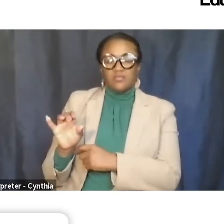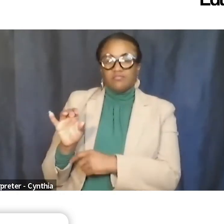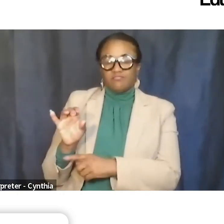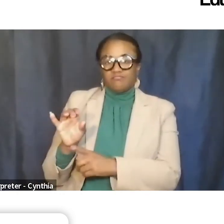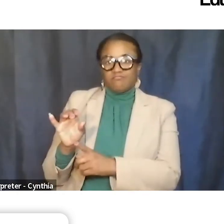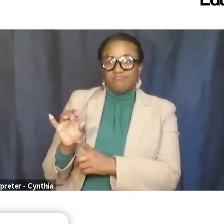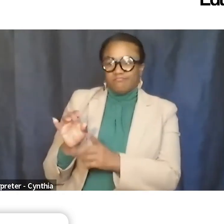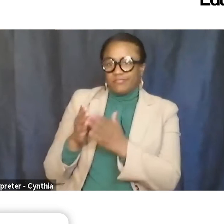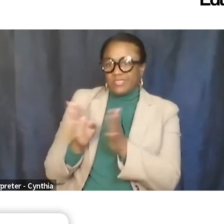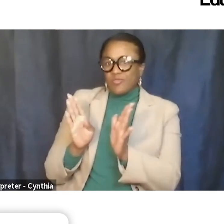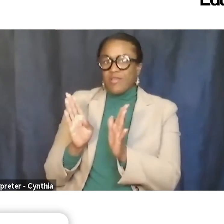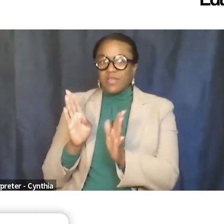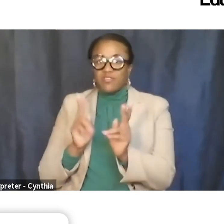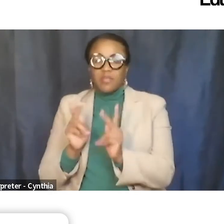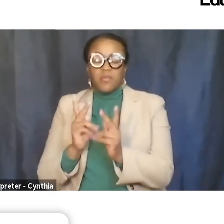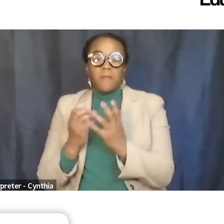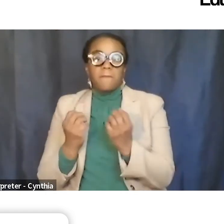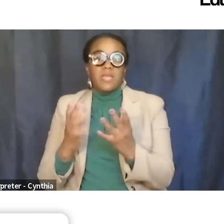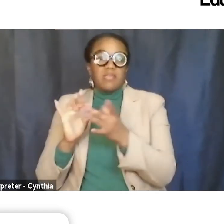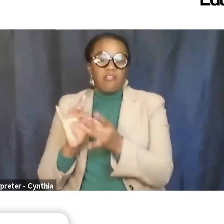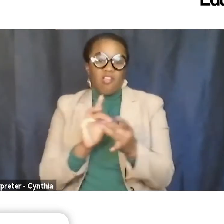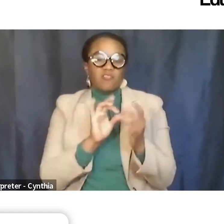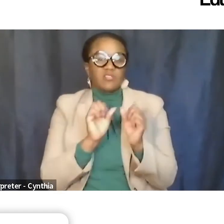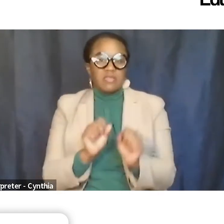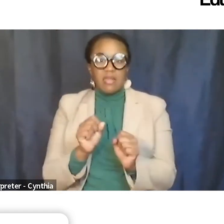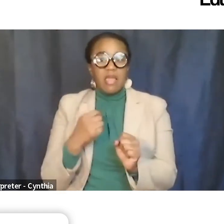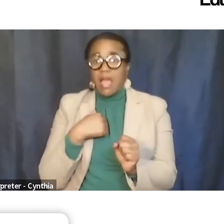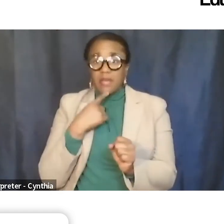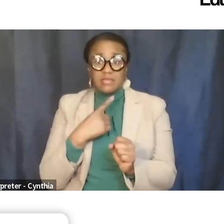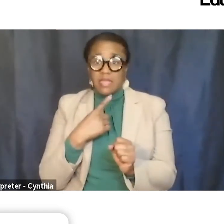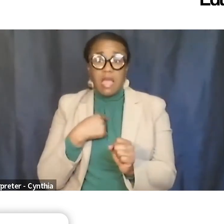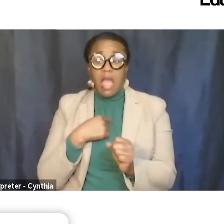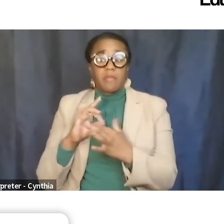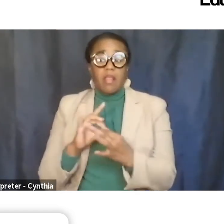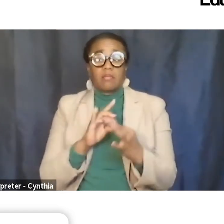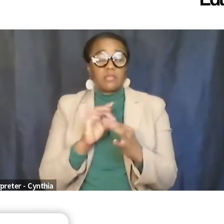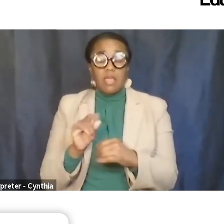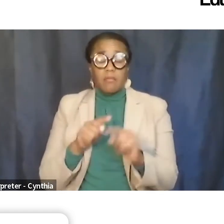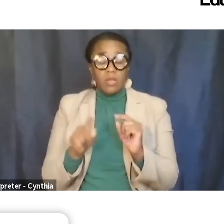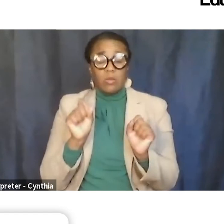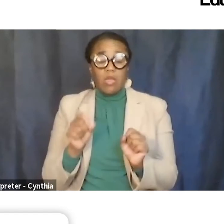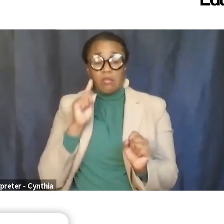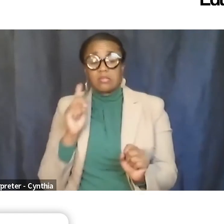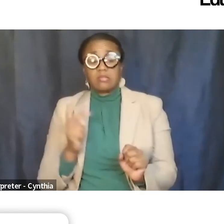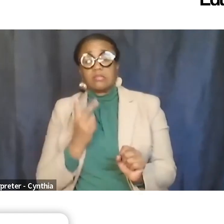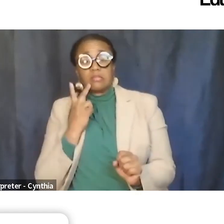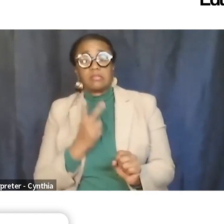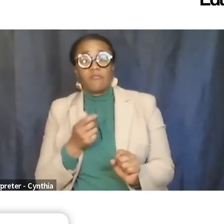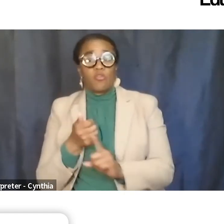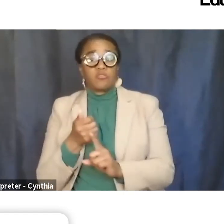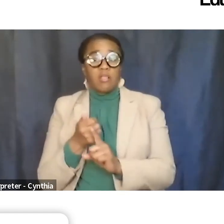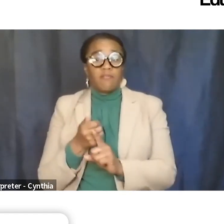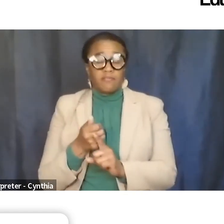of people, and a lot of connections can be made. I'm not saying I'm making those connections, but I'm saying that you might be able to make them yourself.